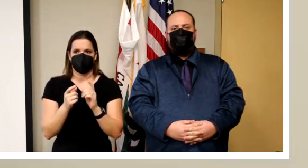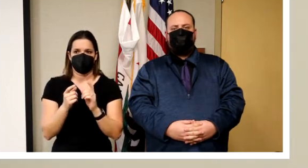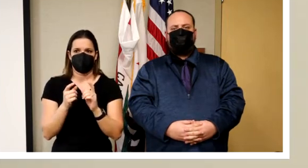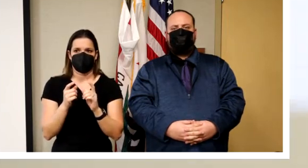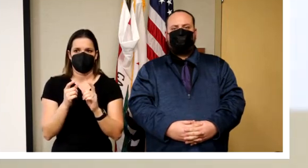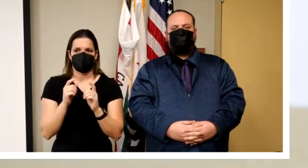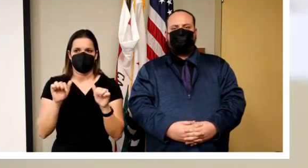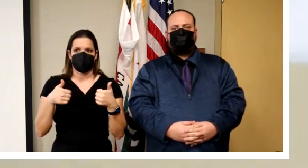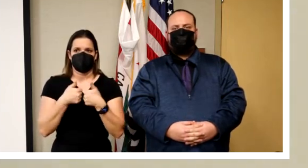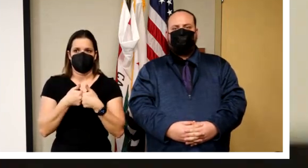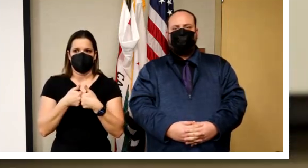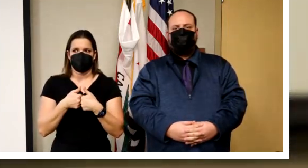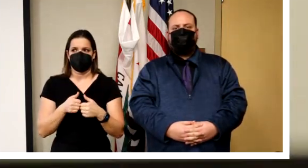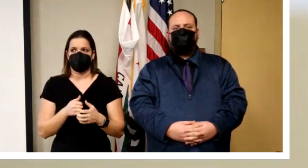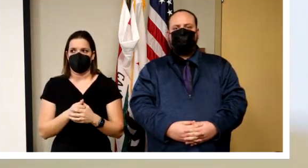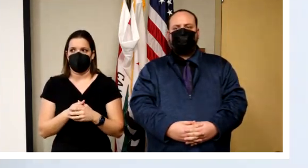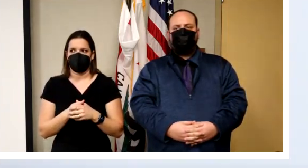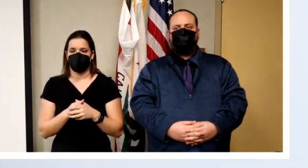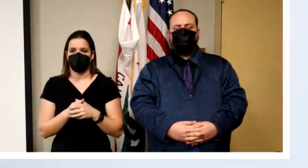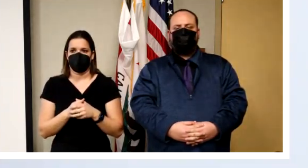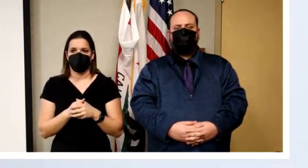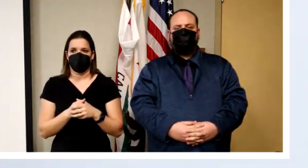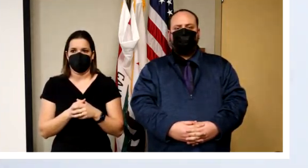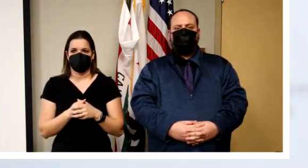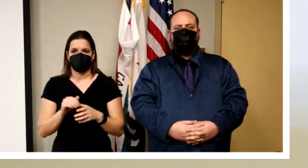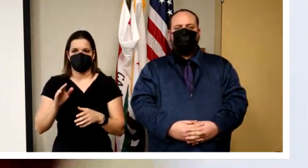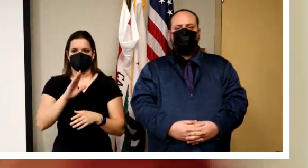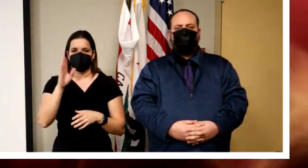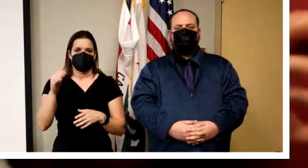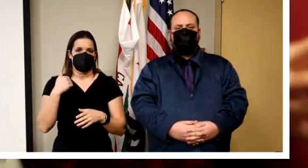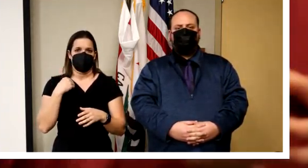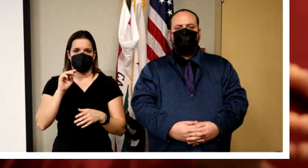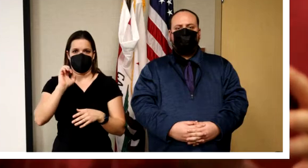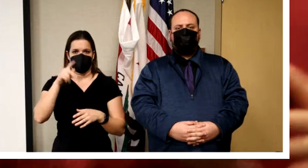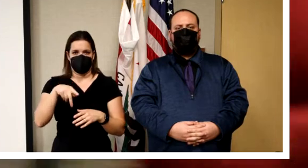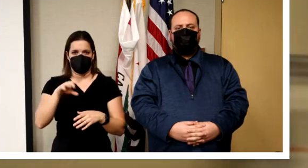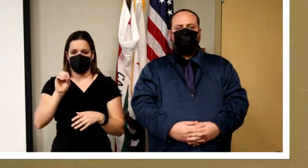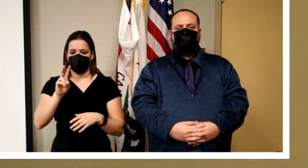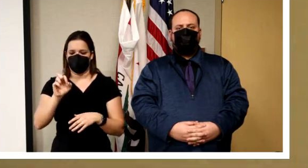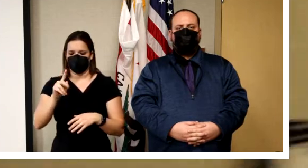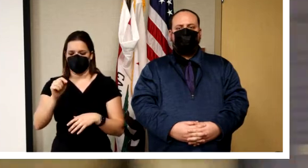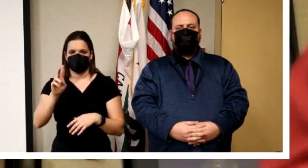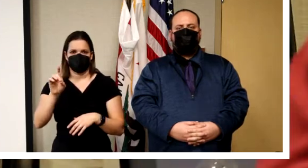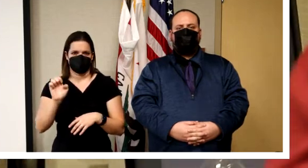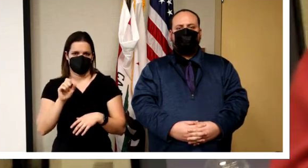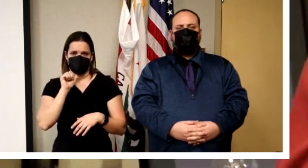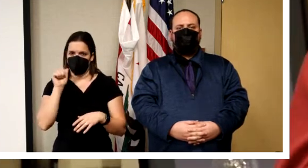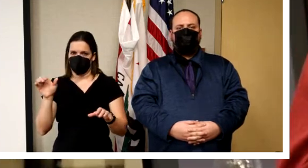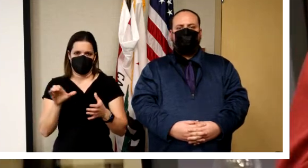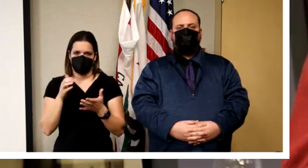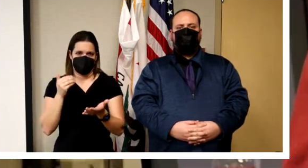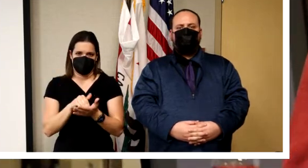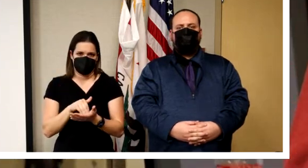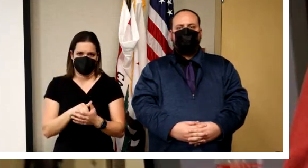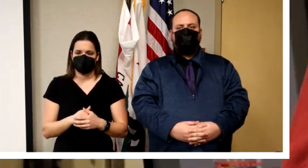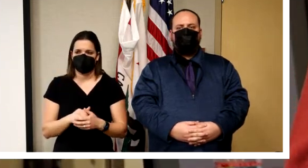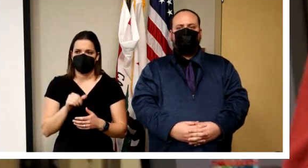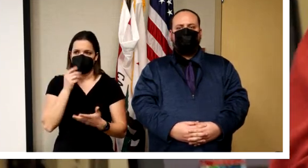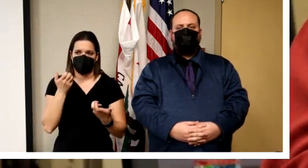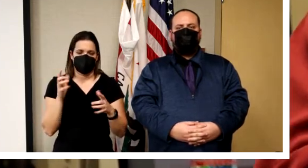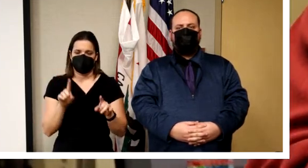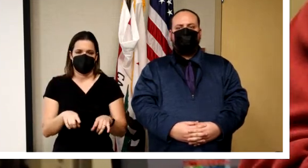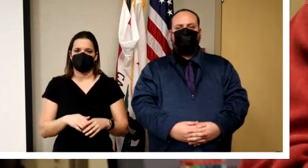and meet the legal standards. I've never had a map overturned, and I don't want to have that happen. That's reassuring.